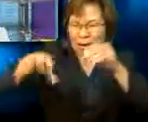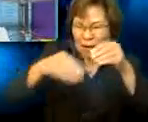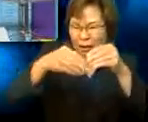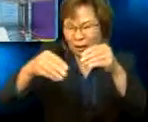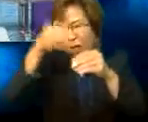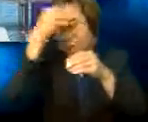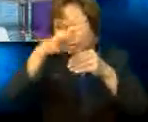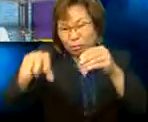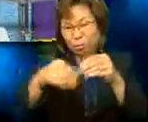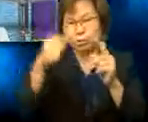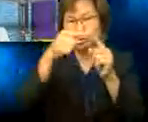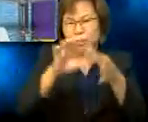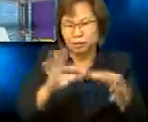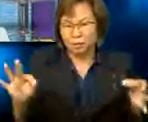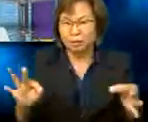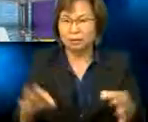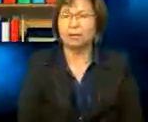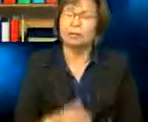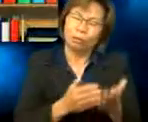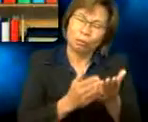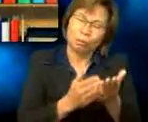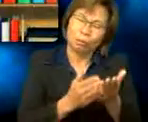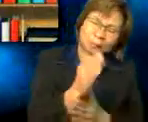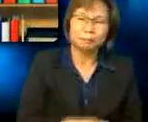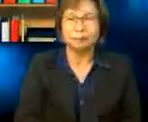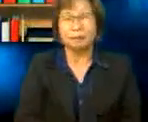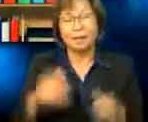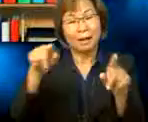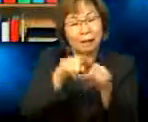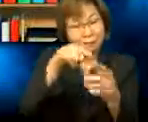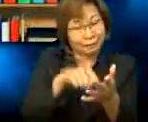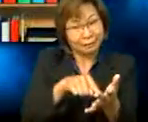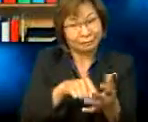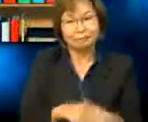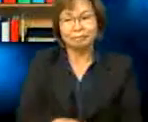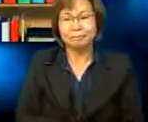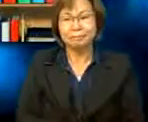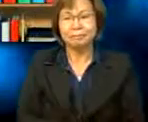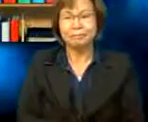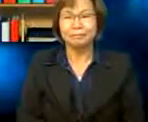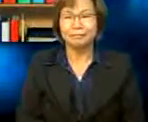adding some more information to the sentence? All right, like this.